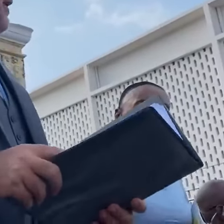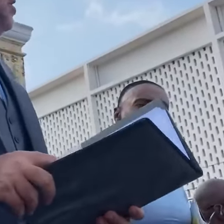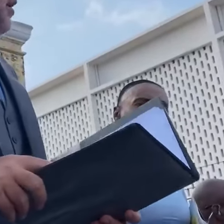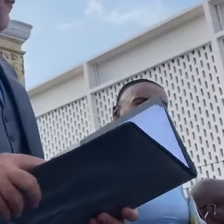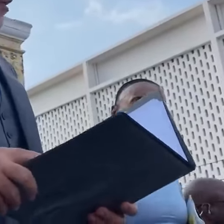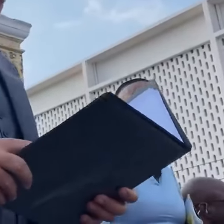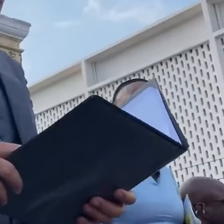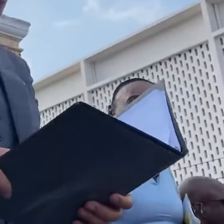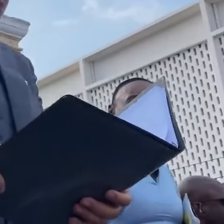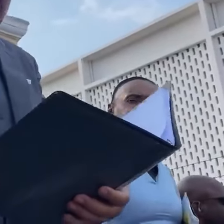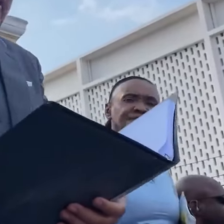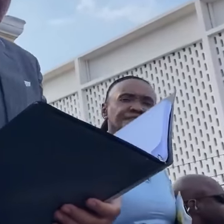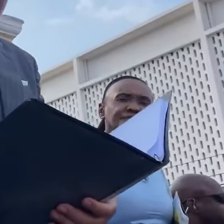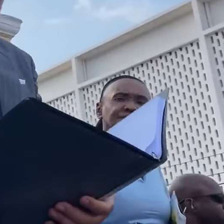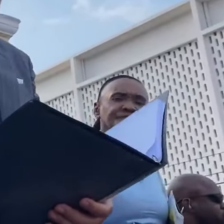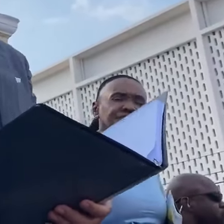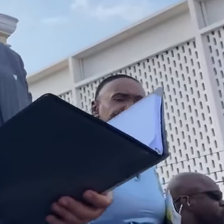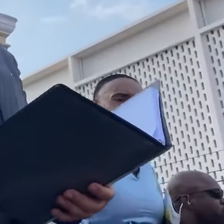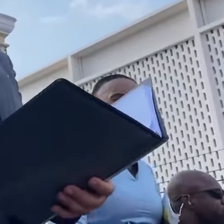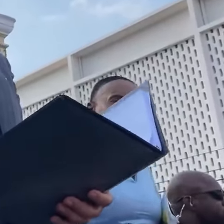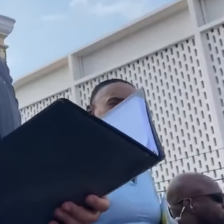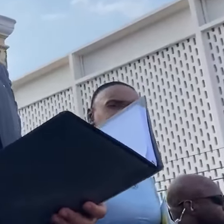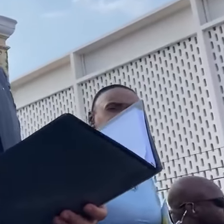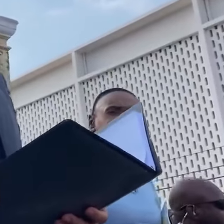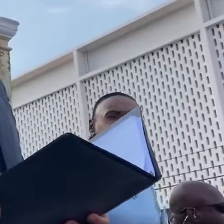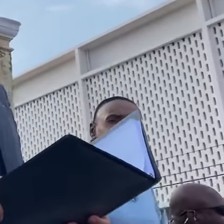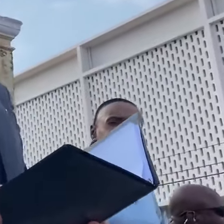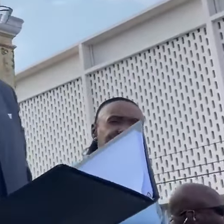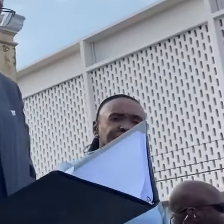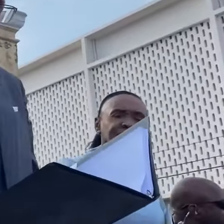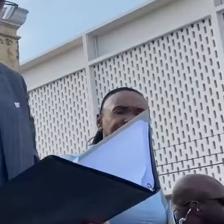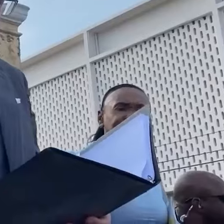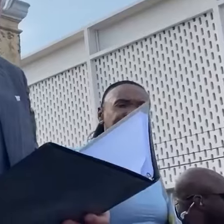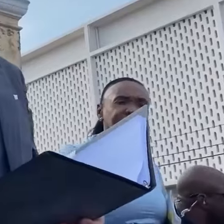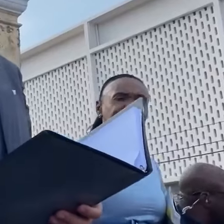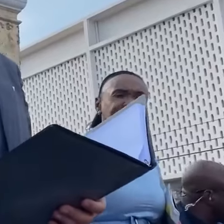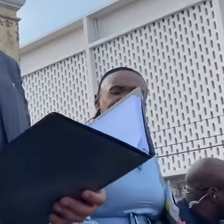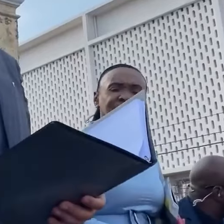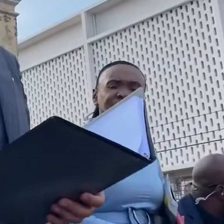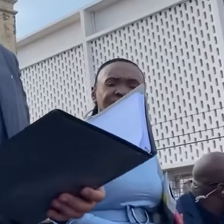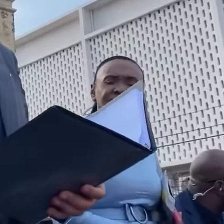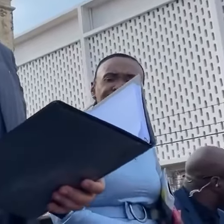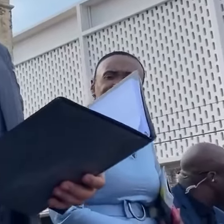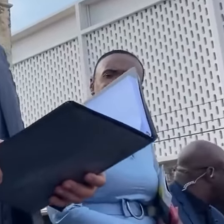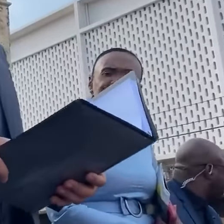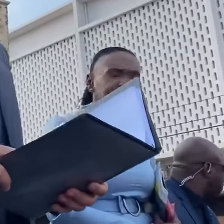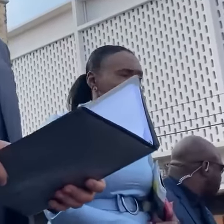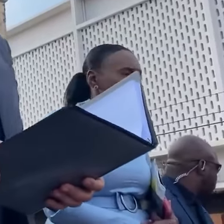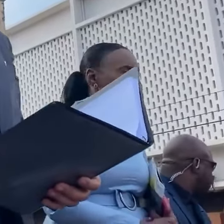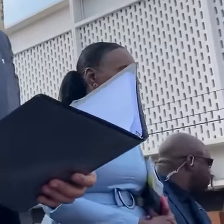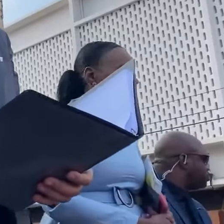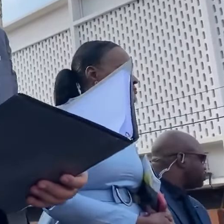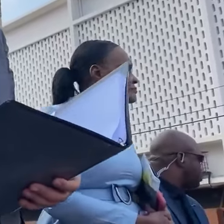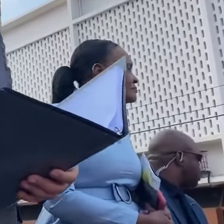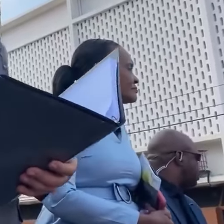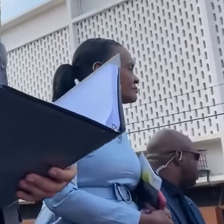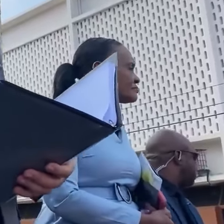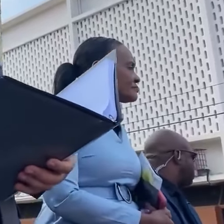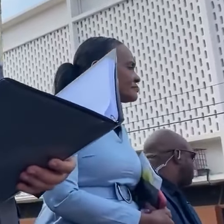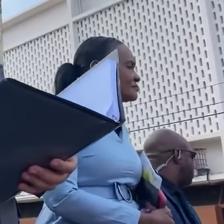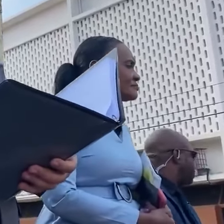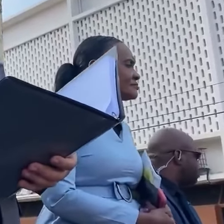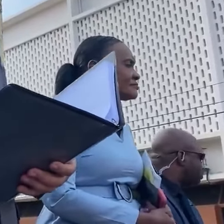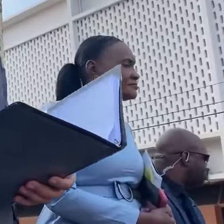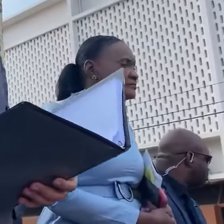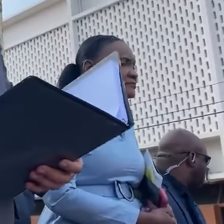Integrity Commission for a prolonged period. All I can say to him, and I would have said it to him if we were still in the house, all